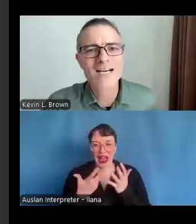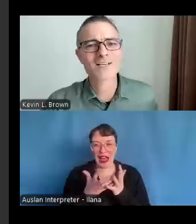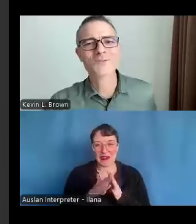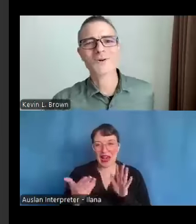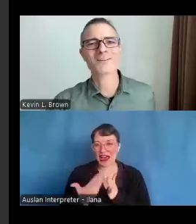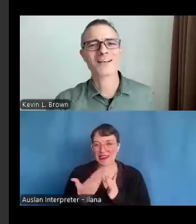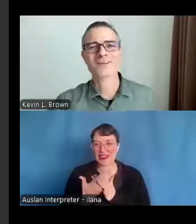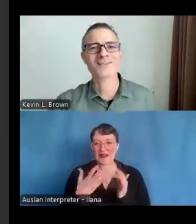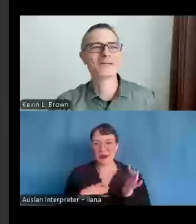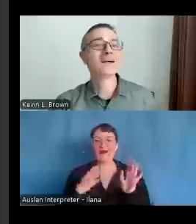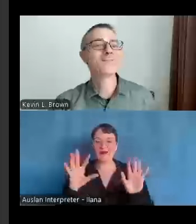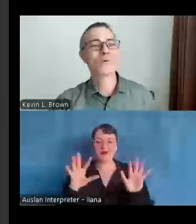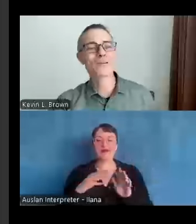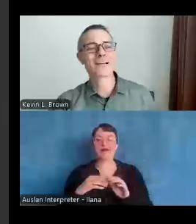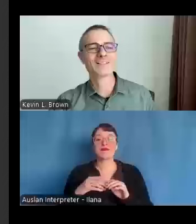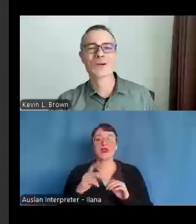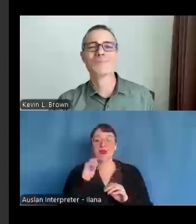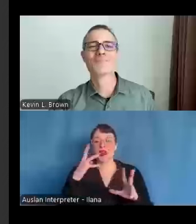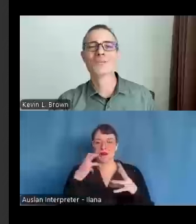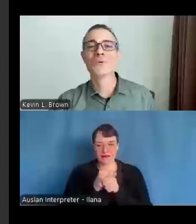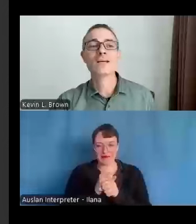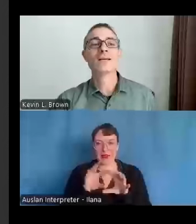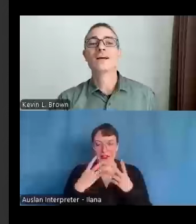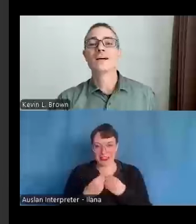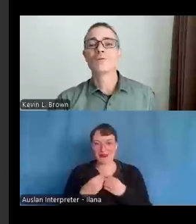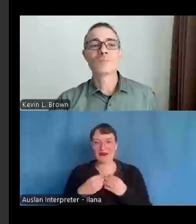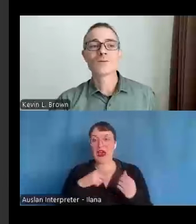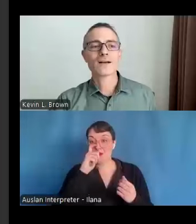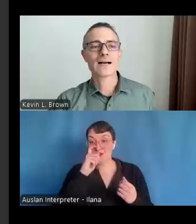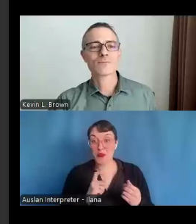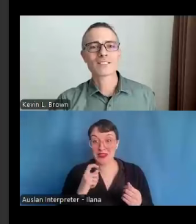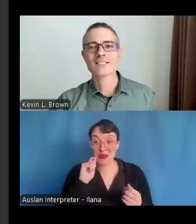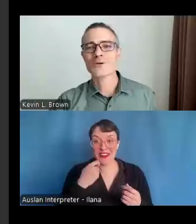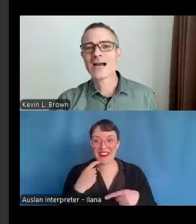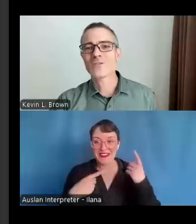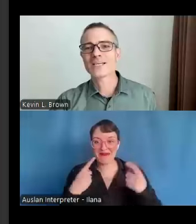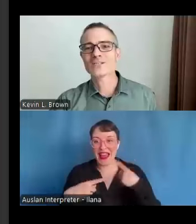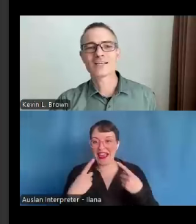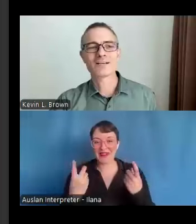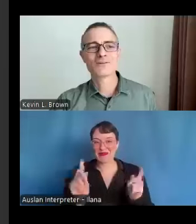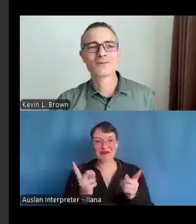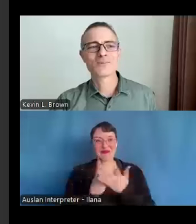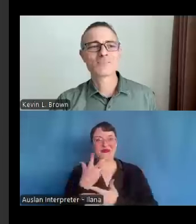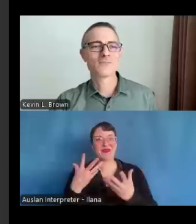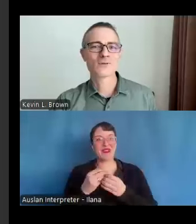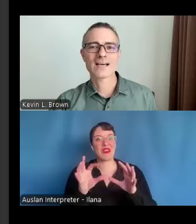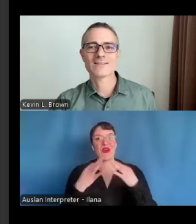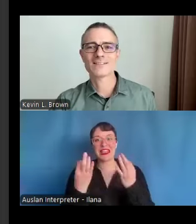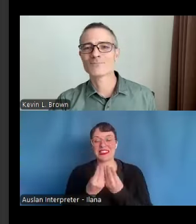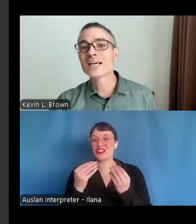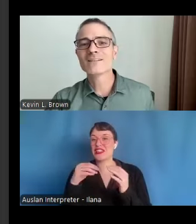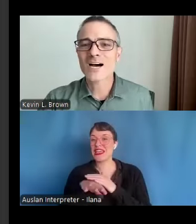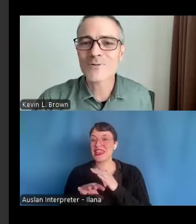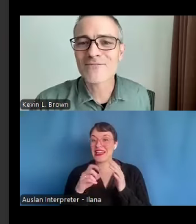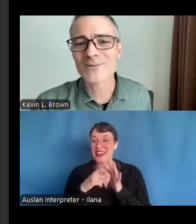we access more? I love that question. But before we do that, let's wrap up. So remember, I promised to tell you how things wrapped up for that